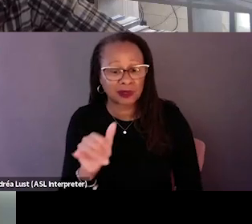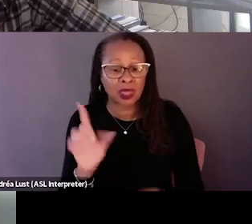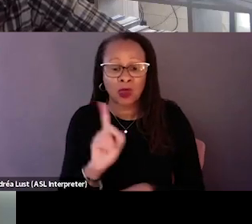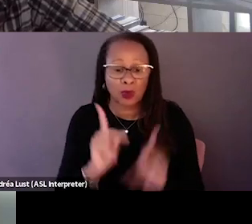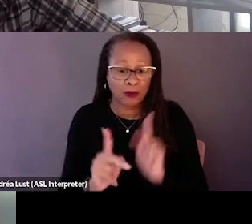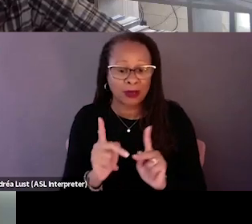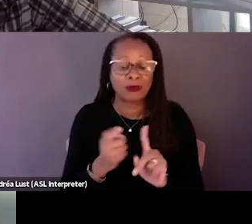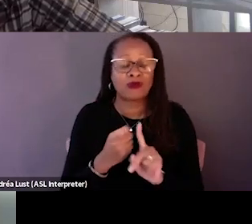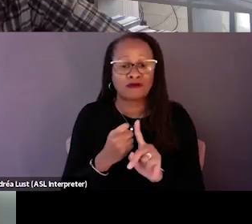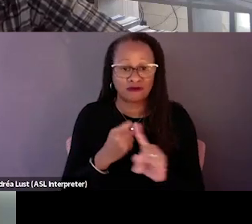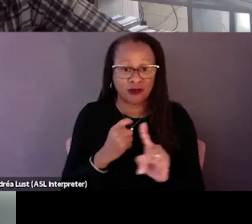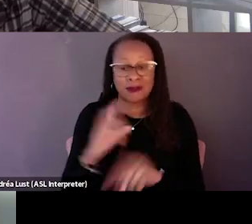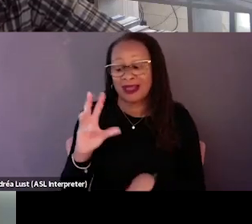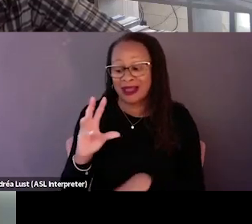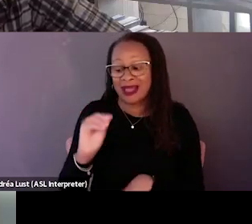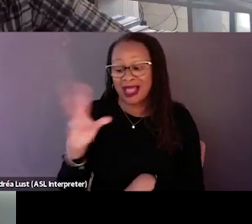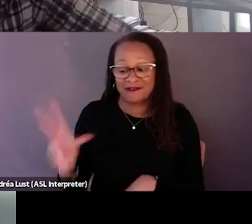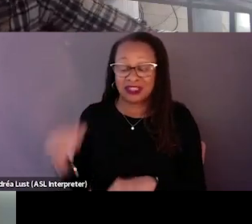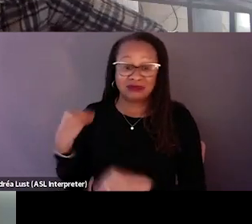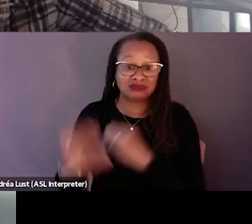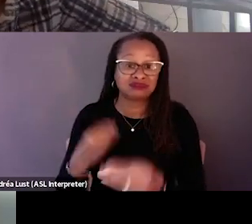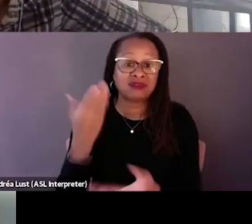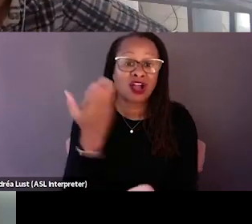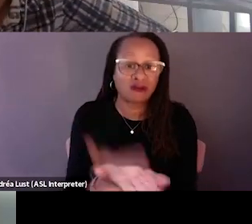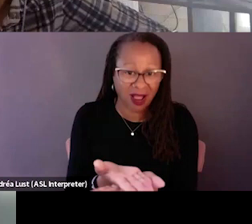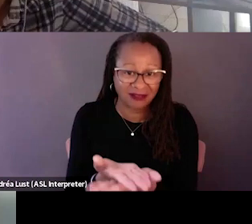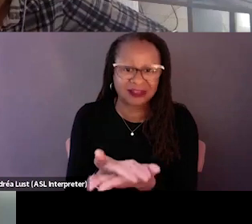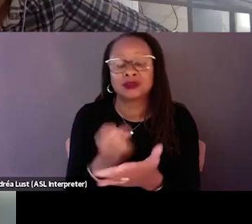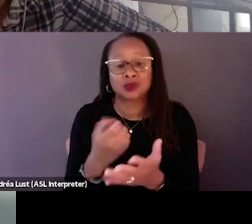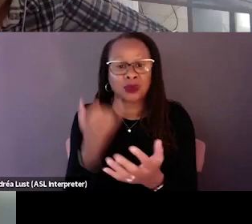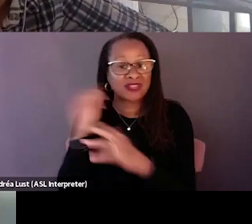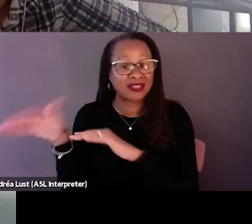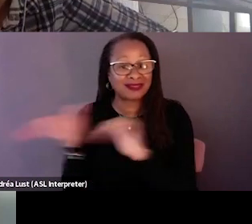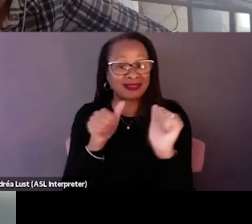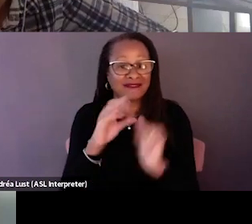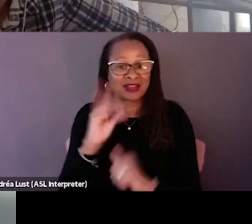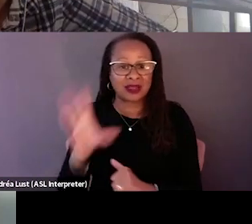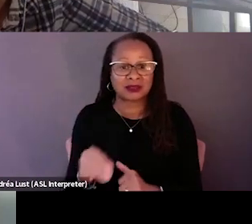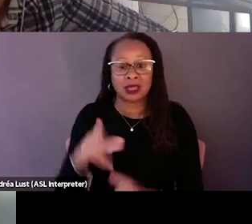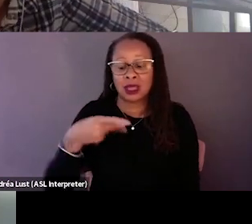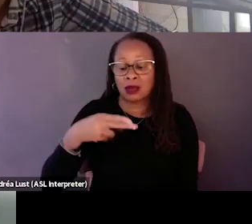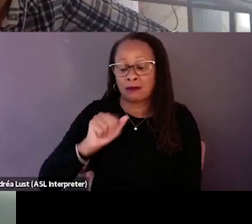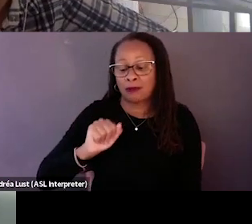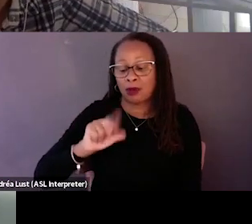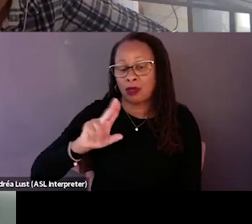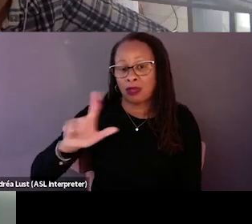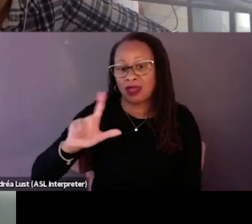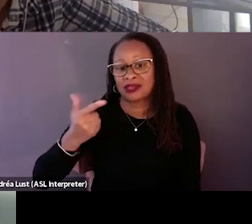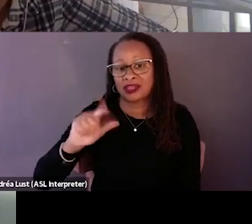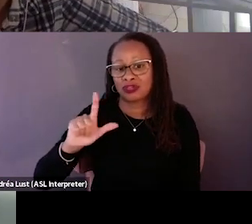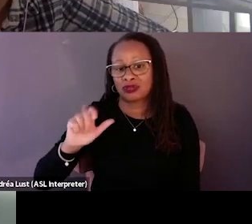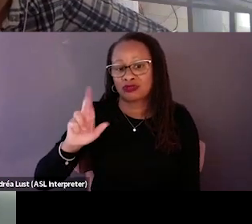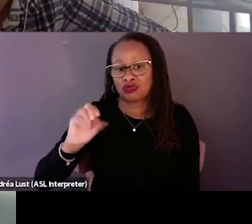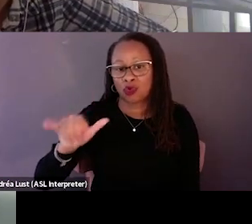of African descent landed. So there's Paul Gilroy, who's discussing it in